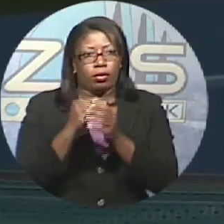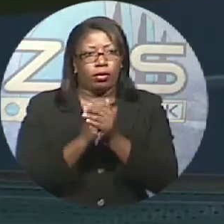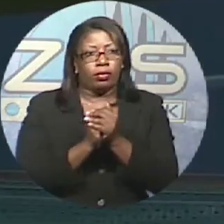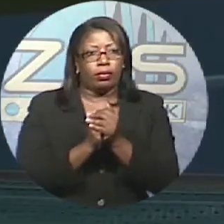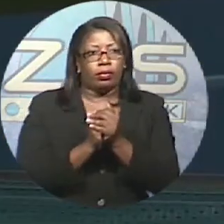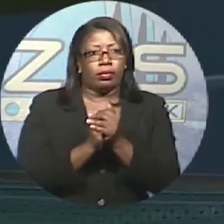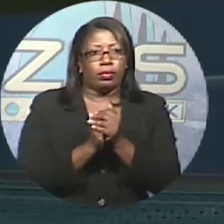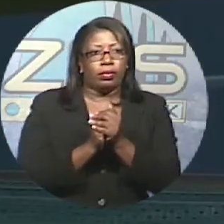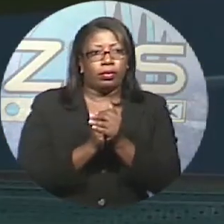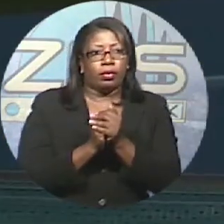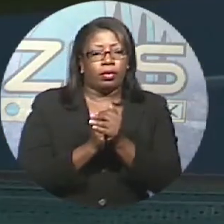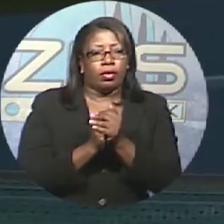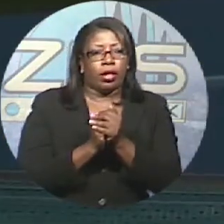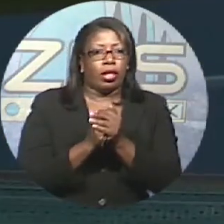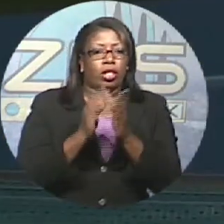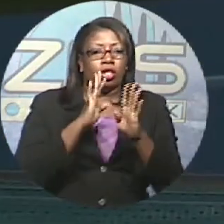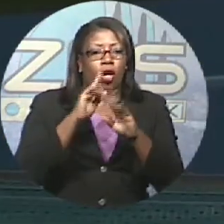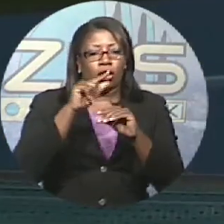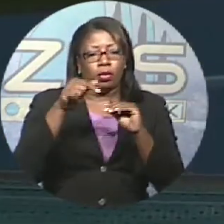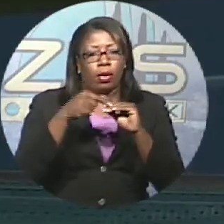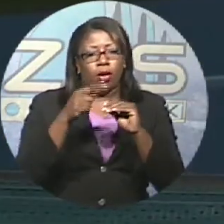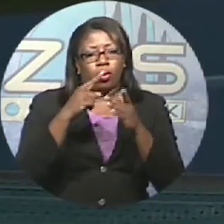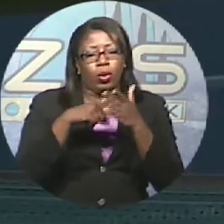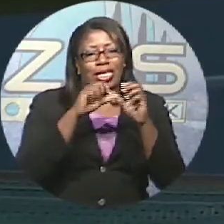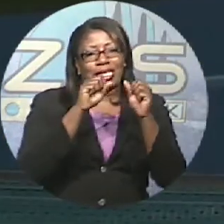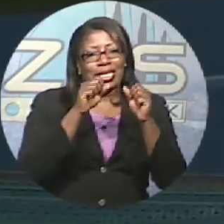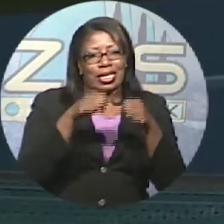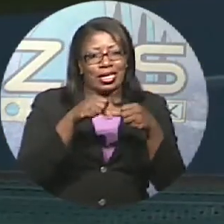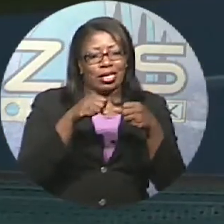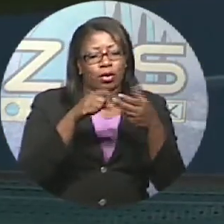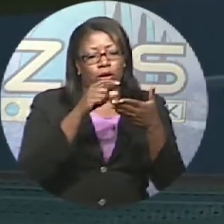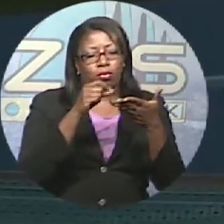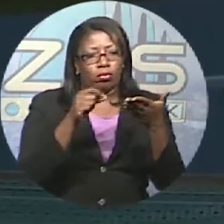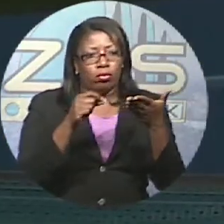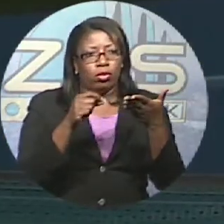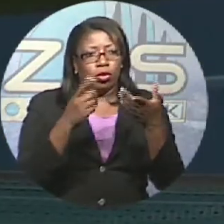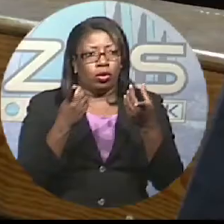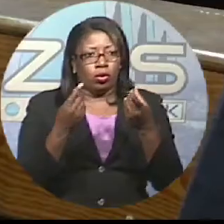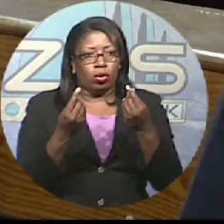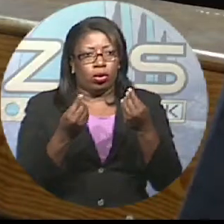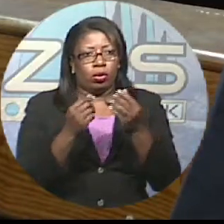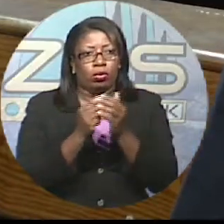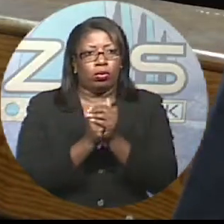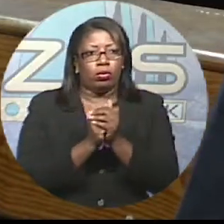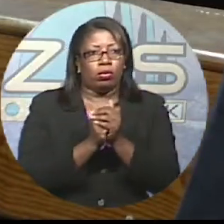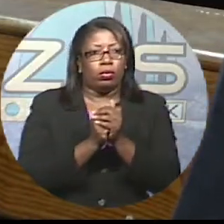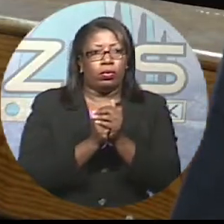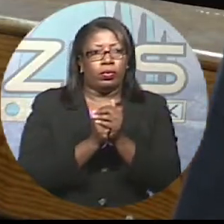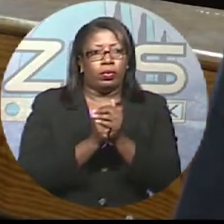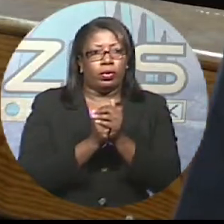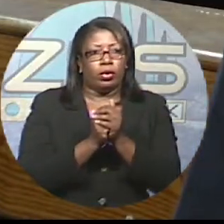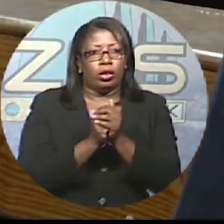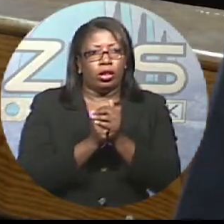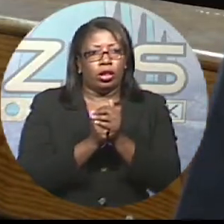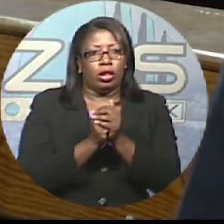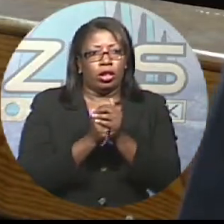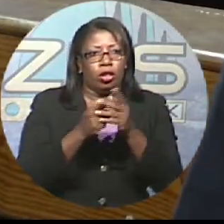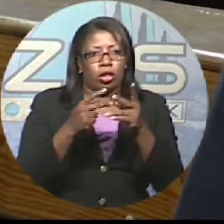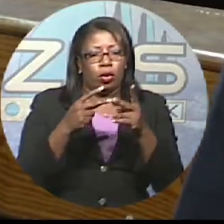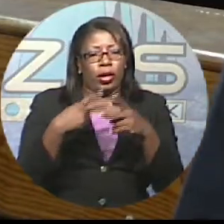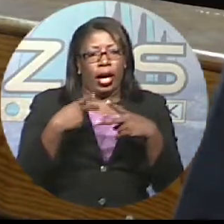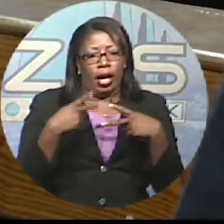Now, Yolette also spoke about what kind of system she plans to run. We're going to push the tempo. One thing that we have on our side is we're